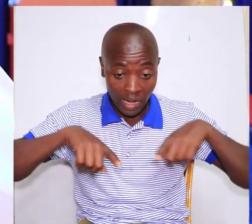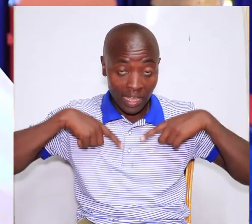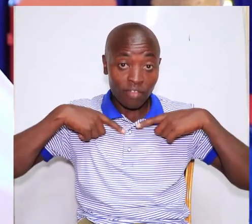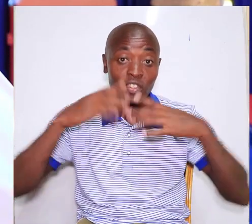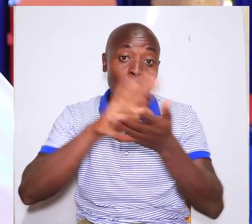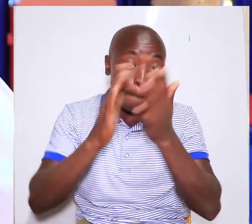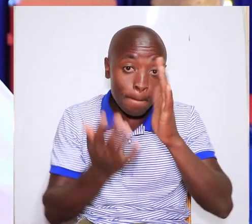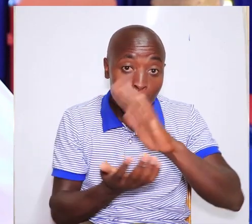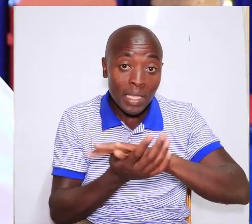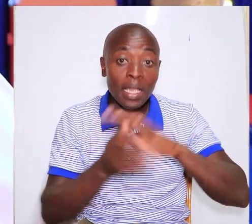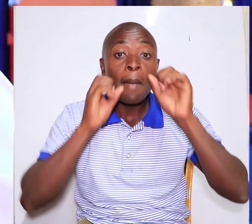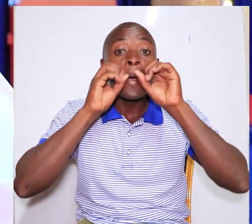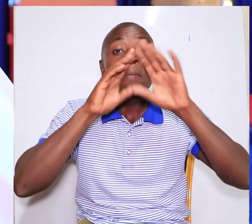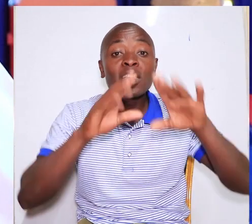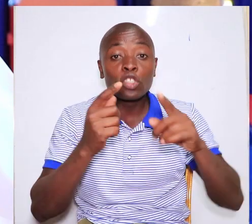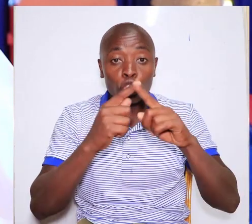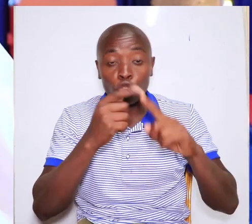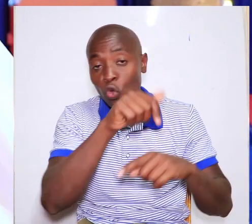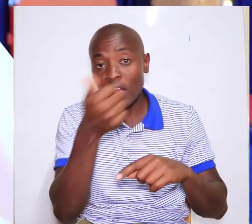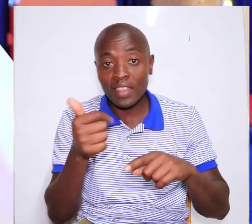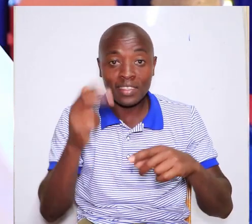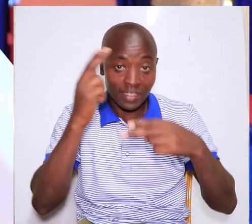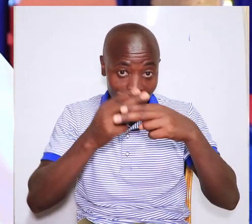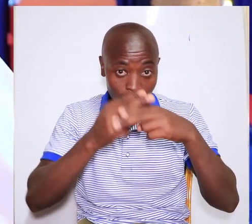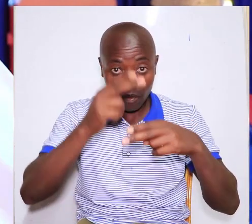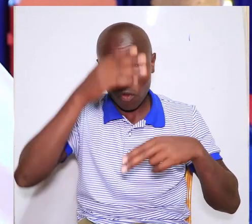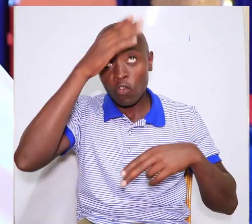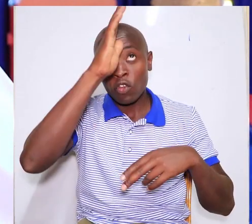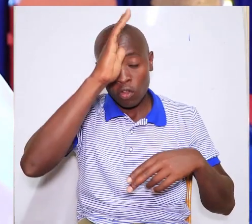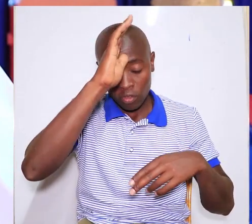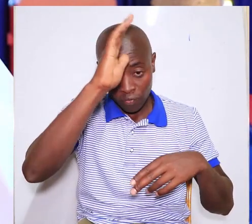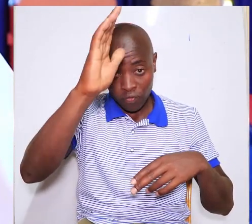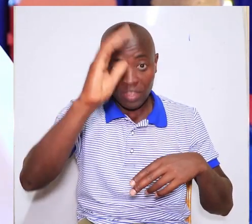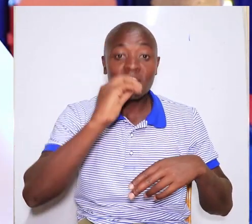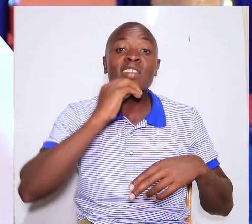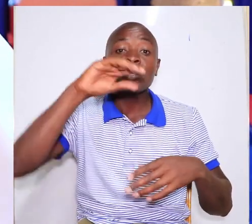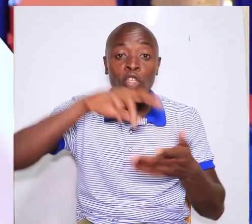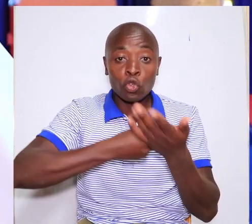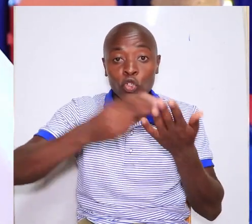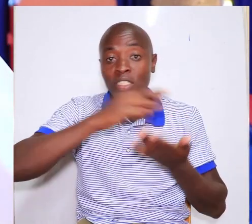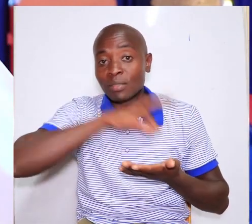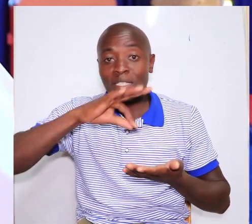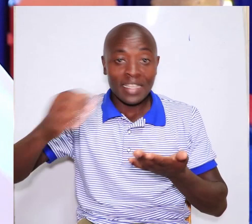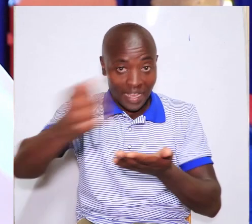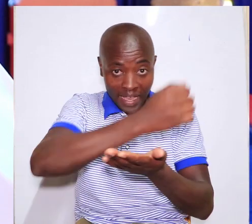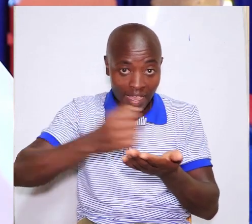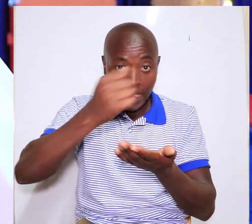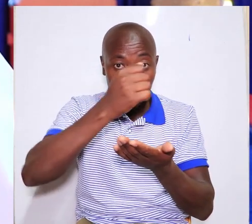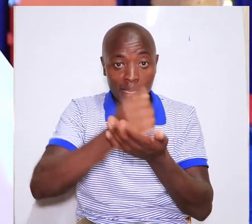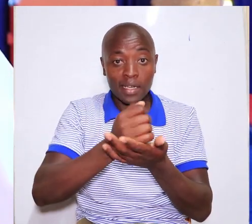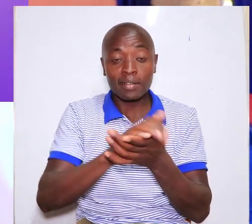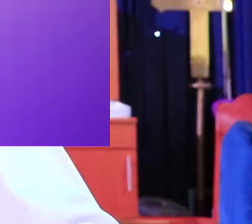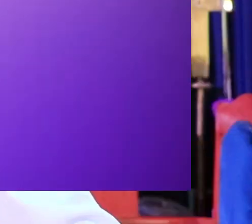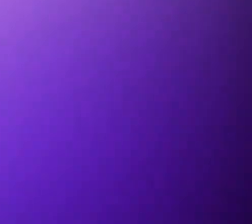and become a blessing to others. In the name of God the Father, Son, and the Holy Spirit. Amen.